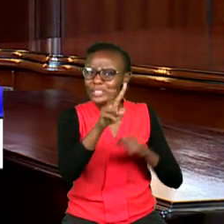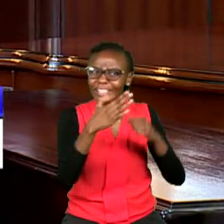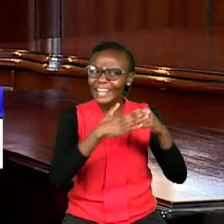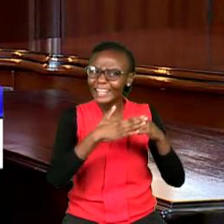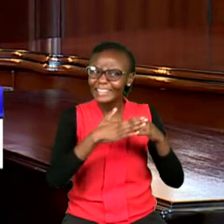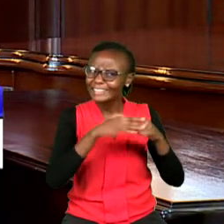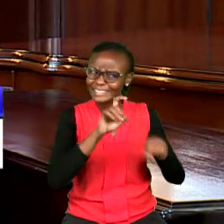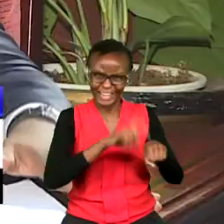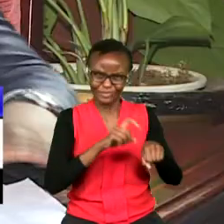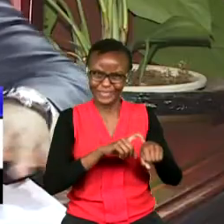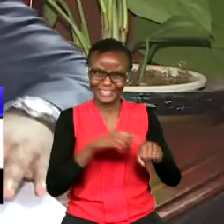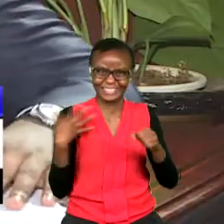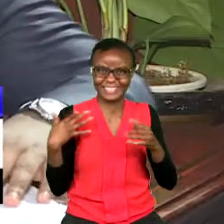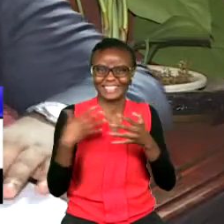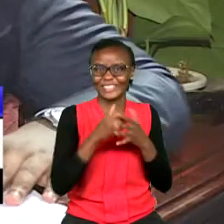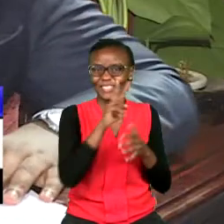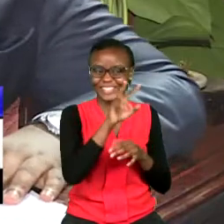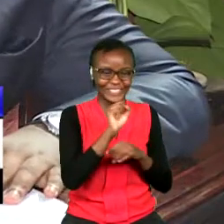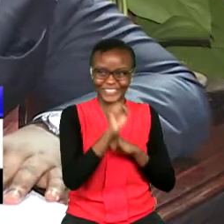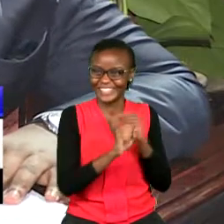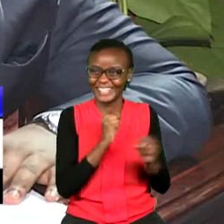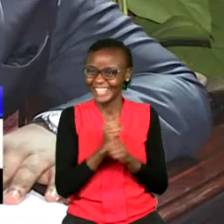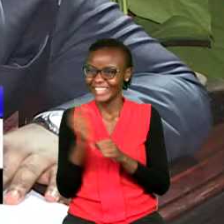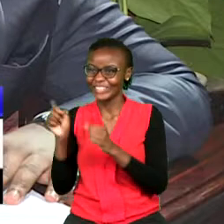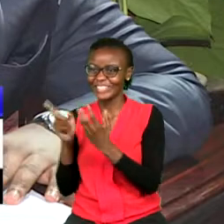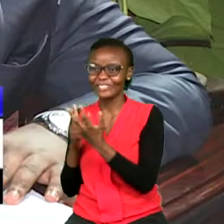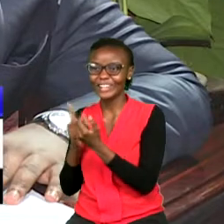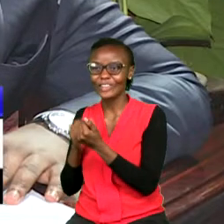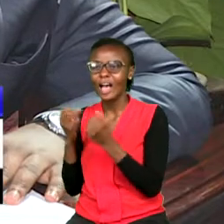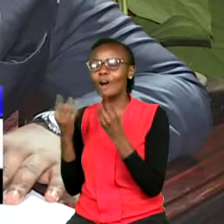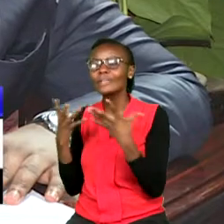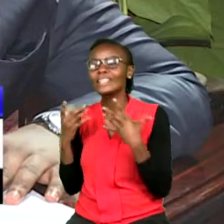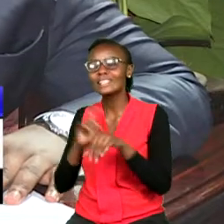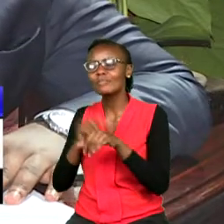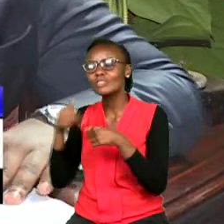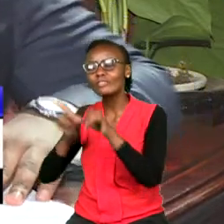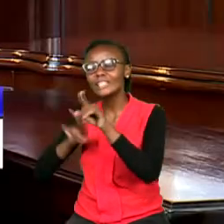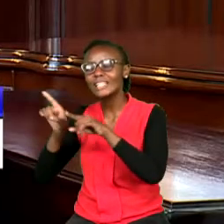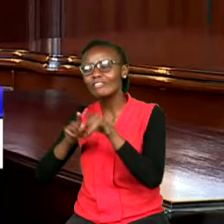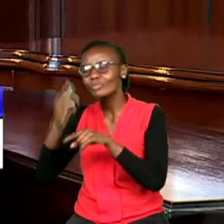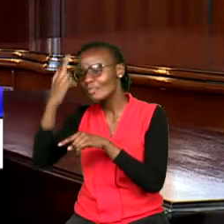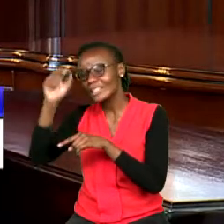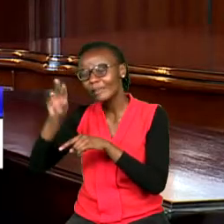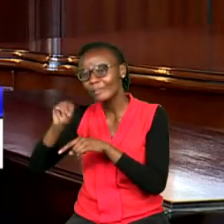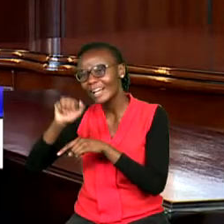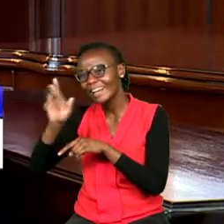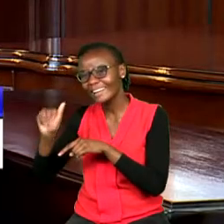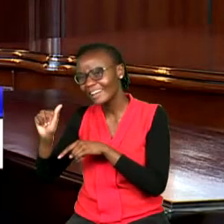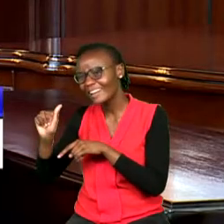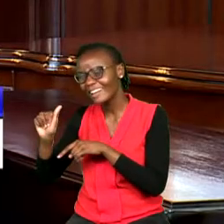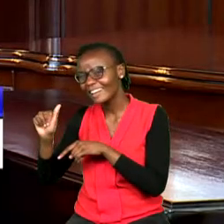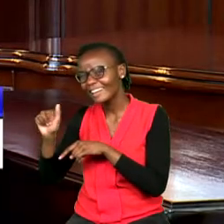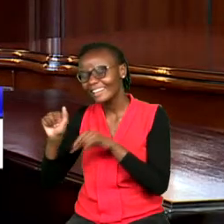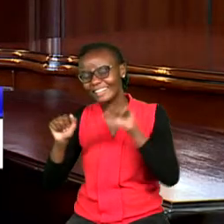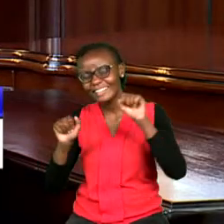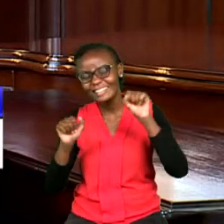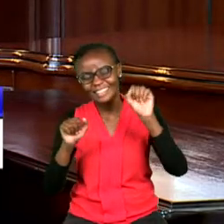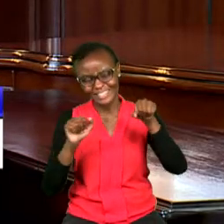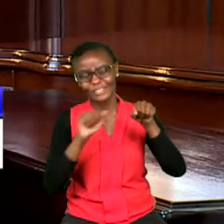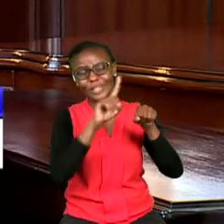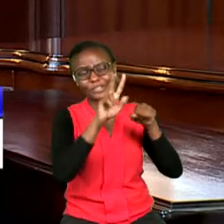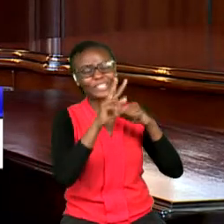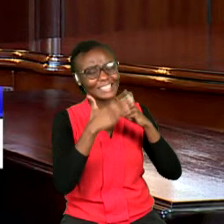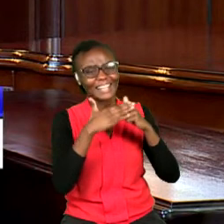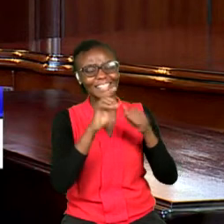the last 25 years. You keep tabs of the times that you've visited Yes. Masai Mara, and that's Yes. 129 times.